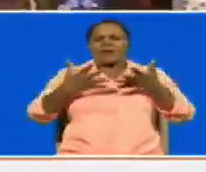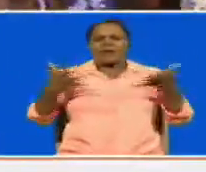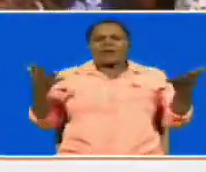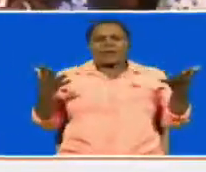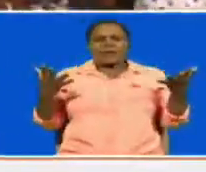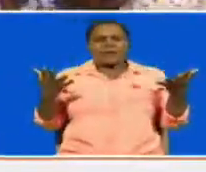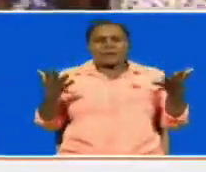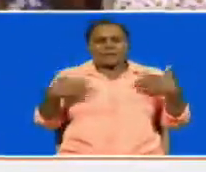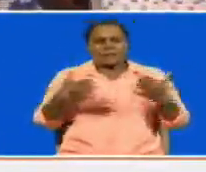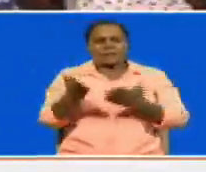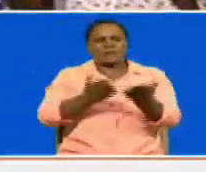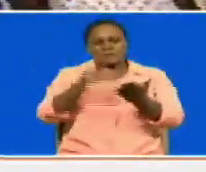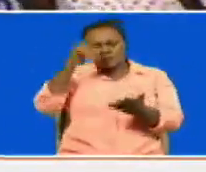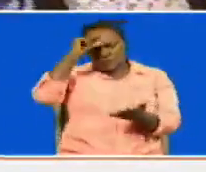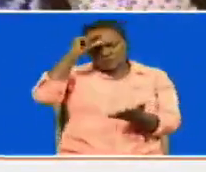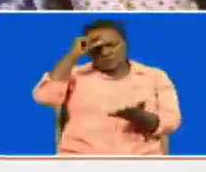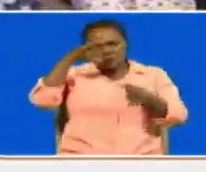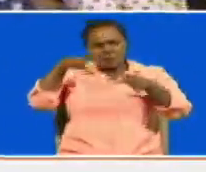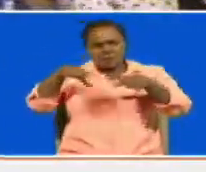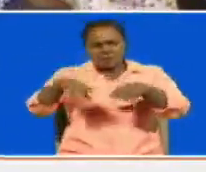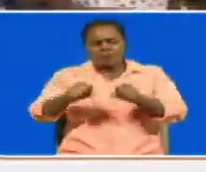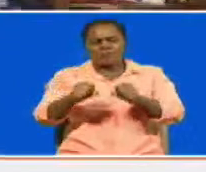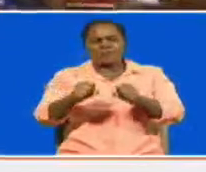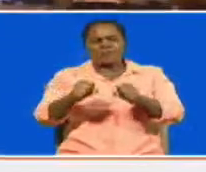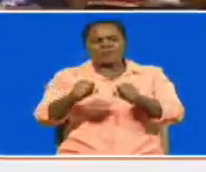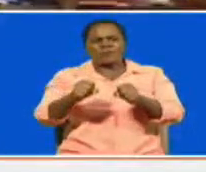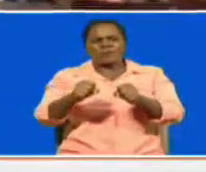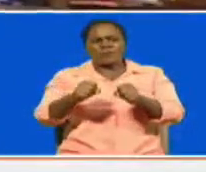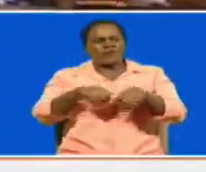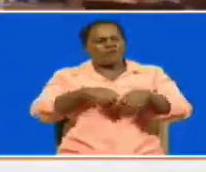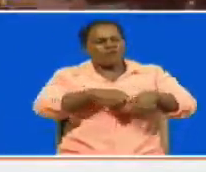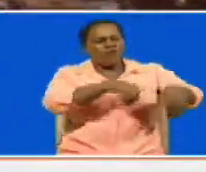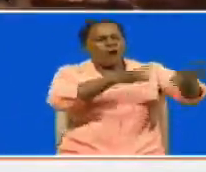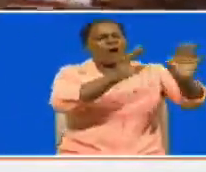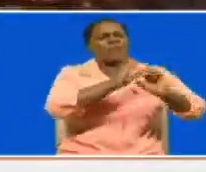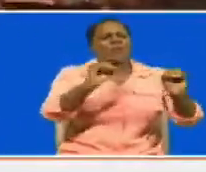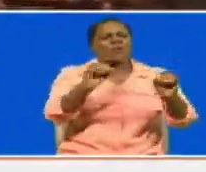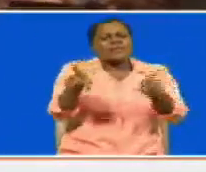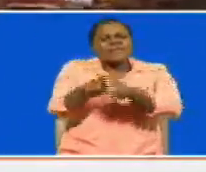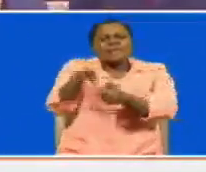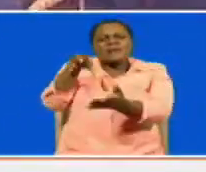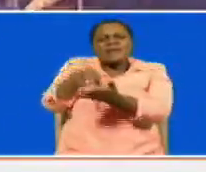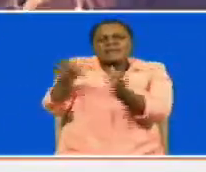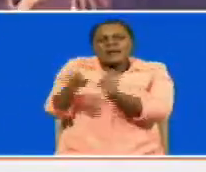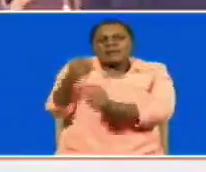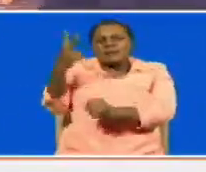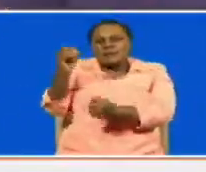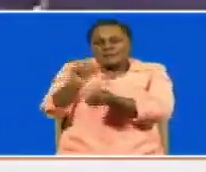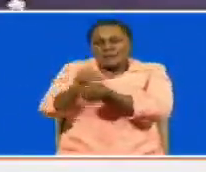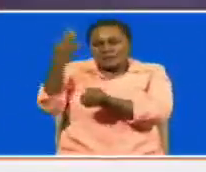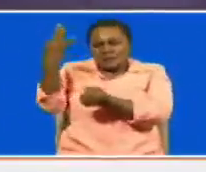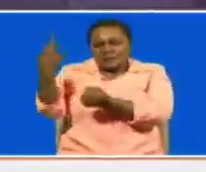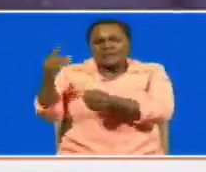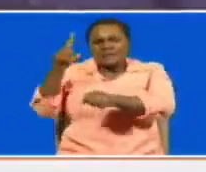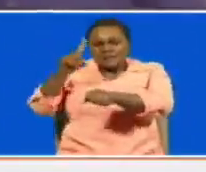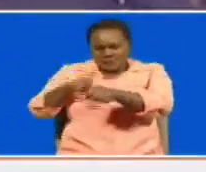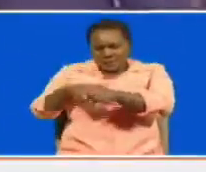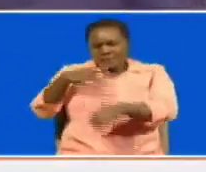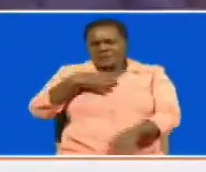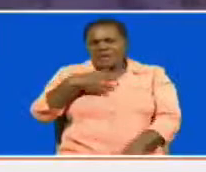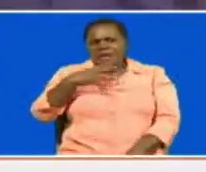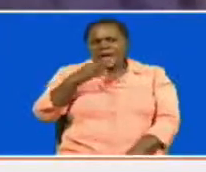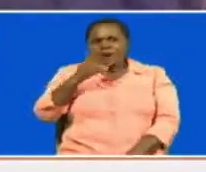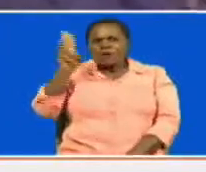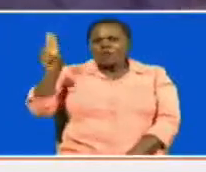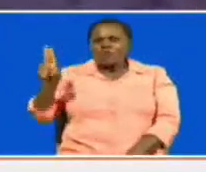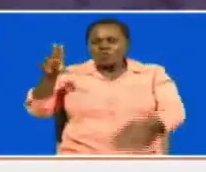who served in the government they inherited and did not pursue them. The same case happened in 2013 when retired President